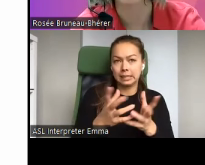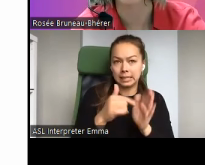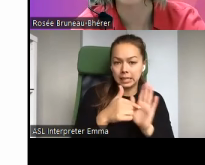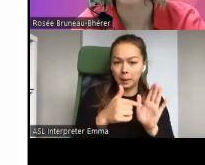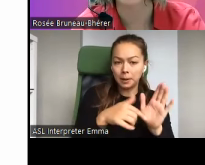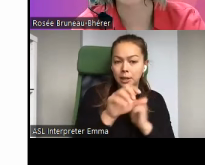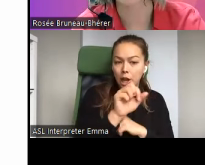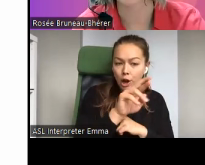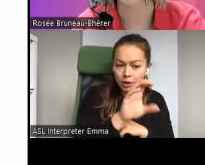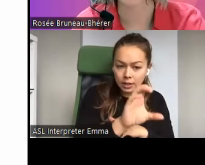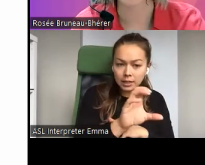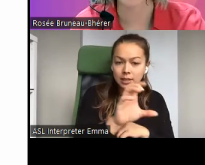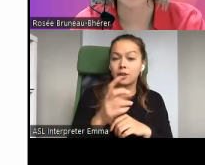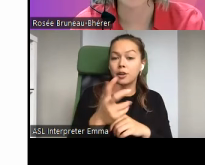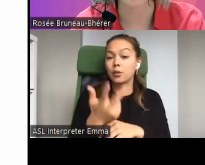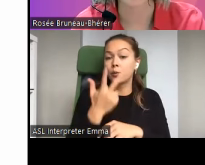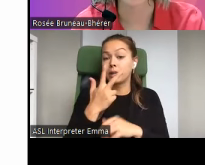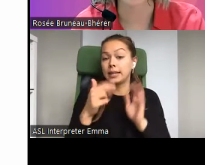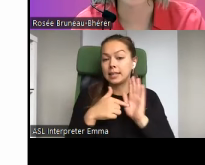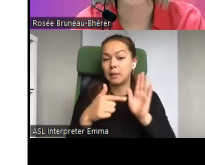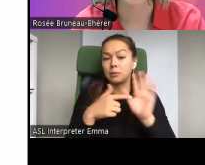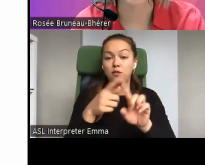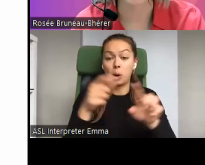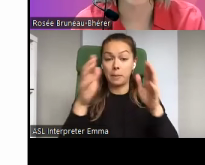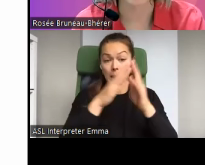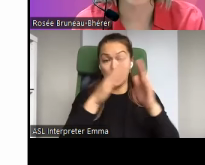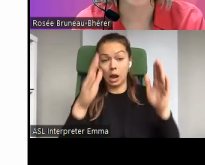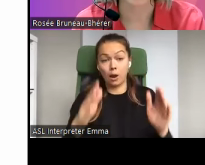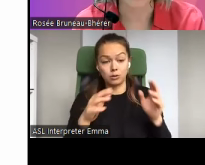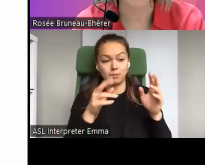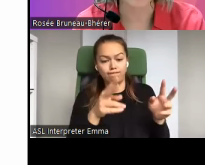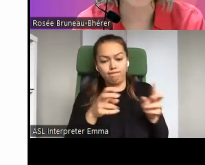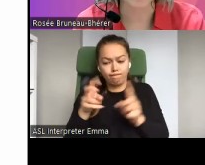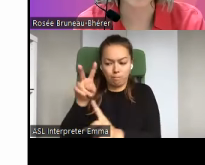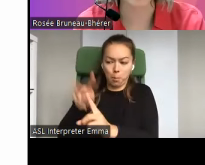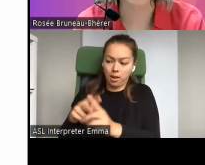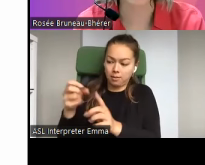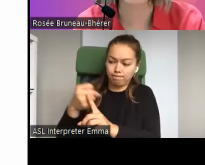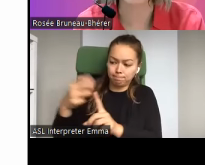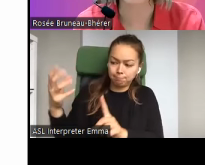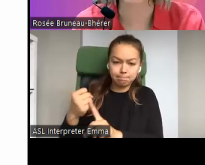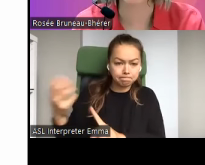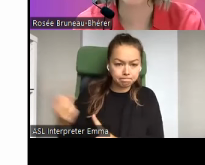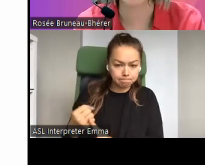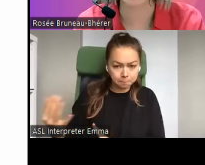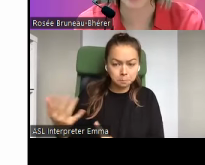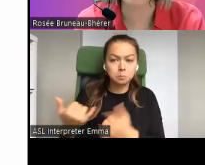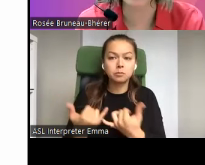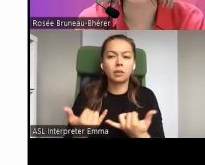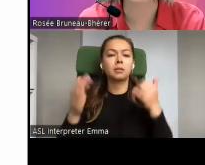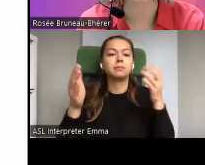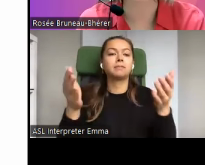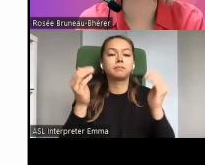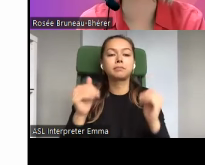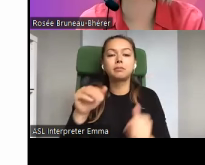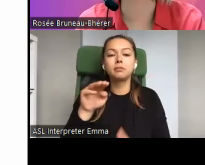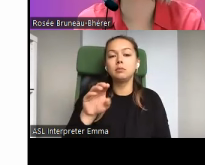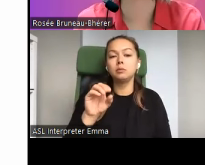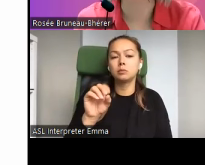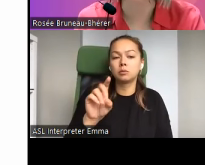examples from the house that we saw earlier to talk about Jeremy. So now we want to talk about modulation. Yes.